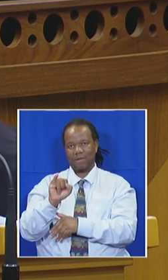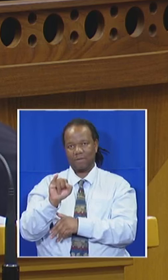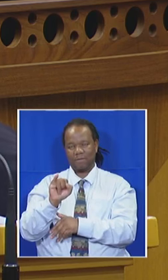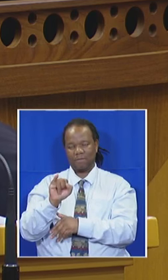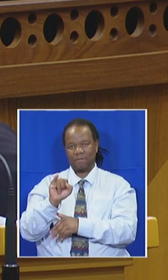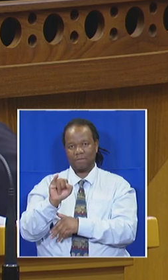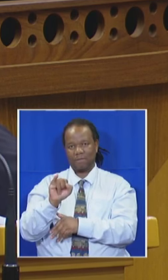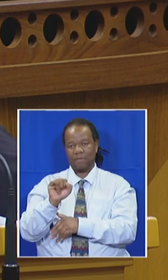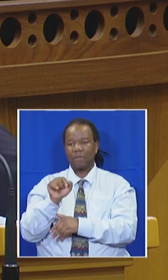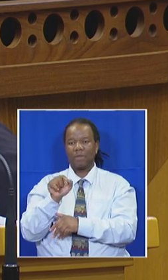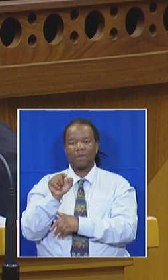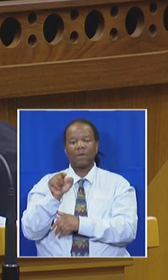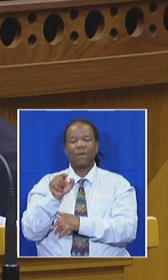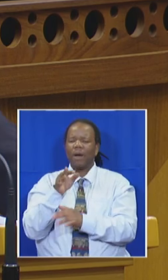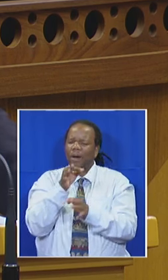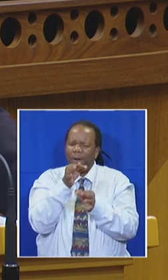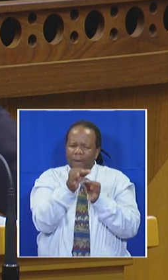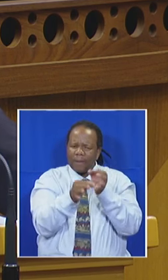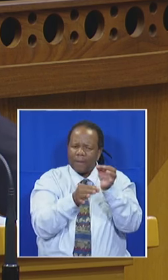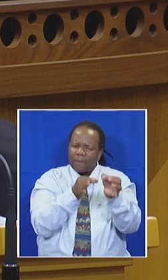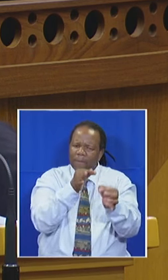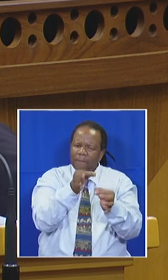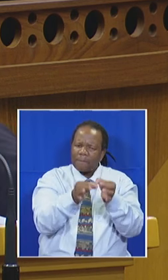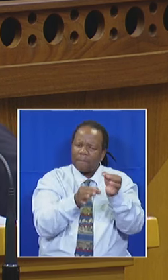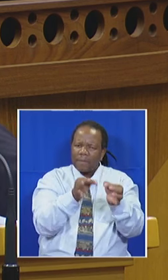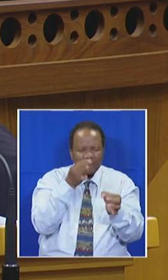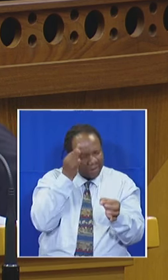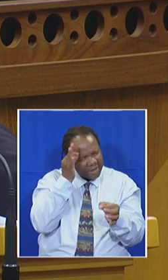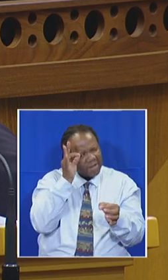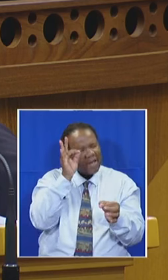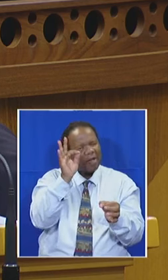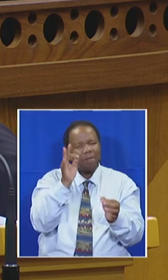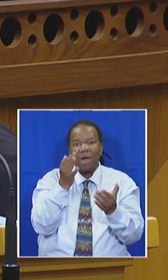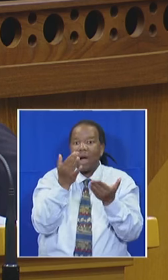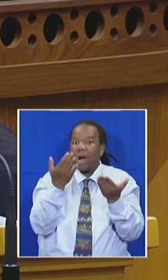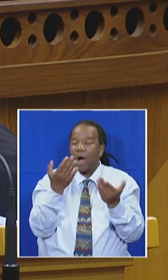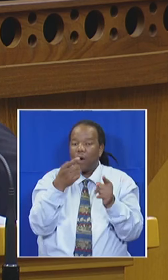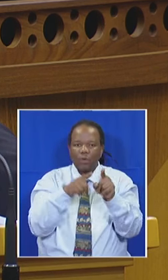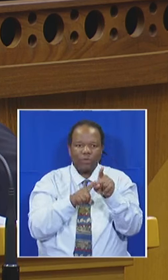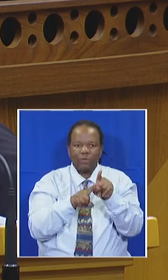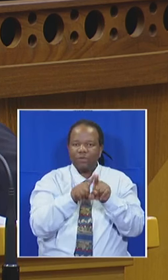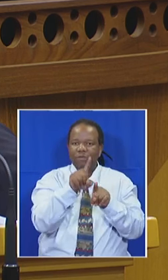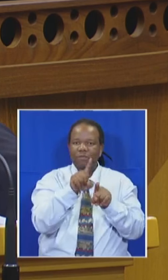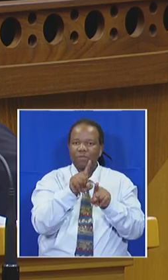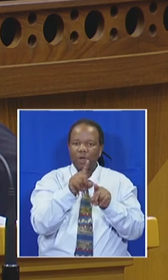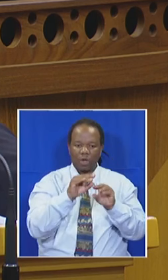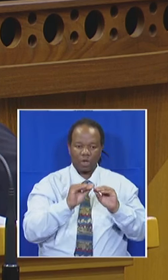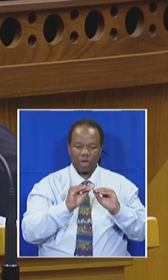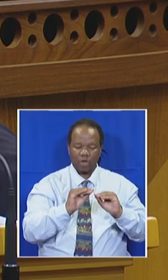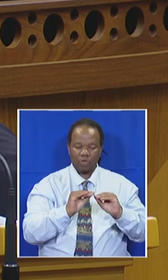ensured success to education by children from primary to